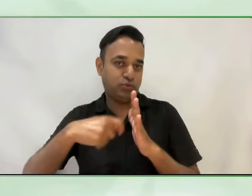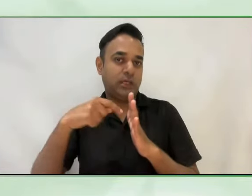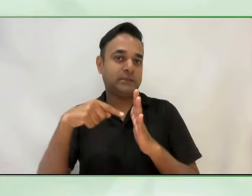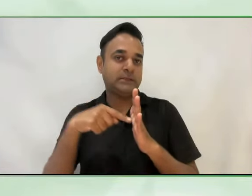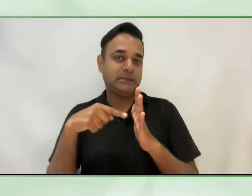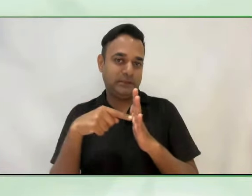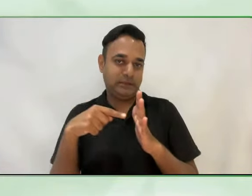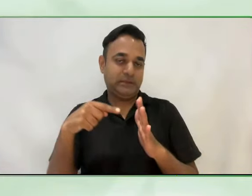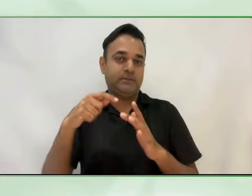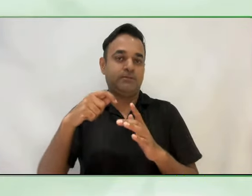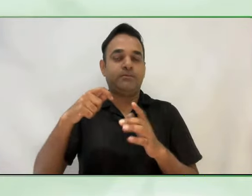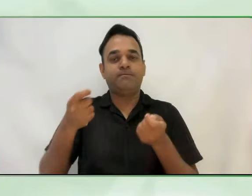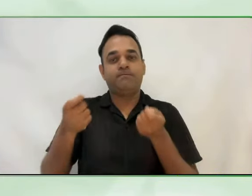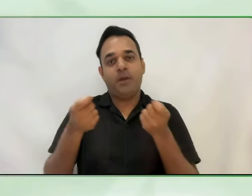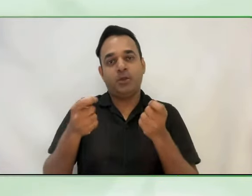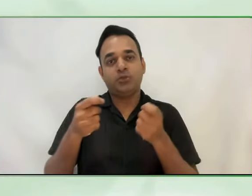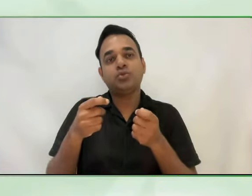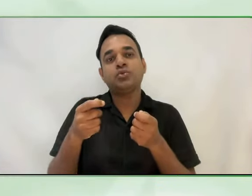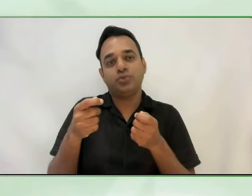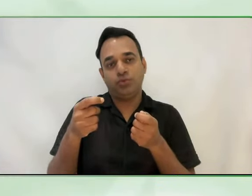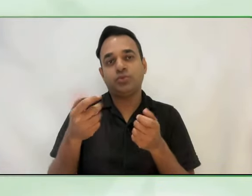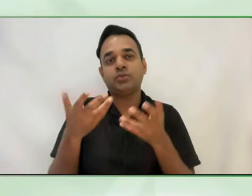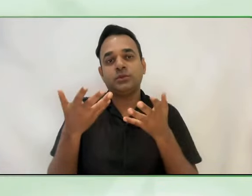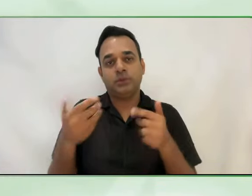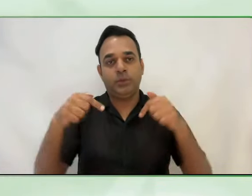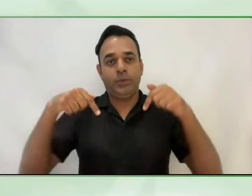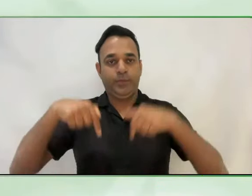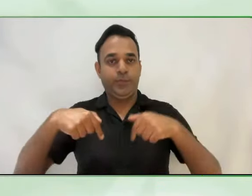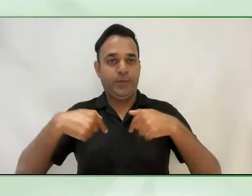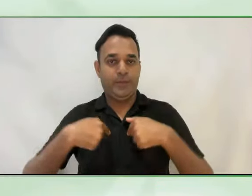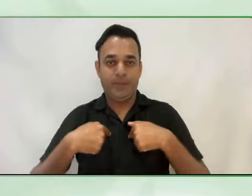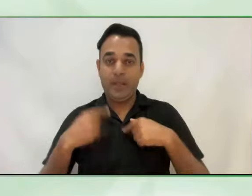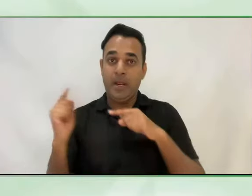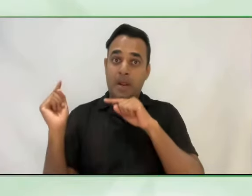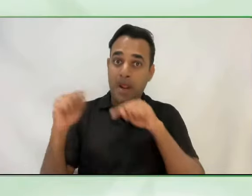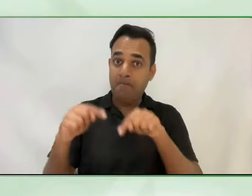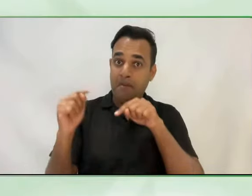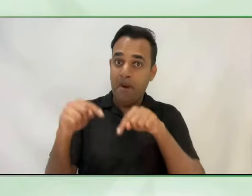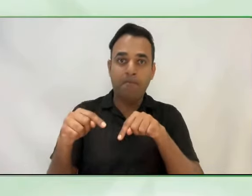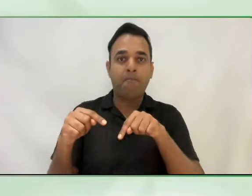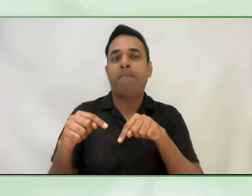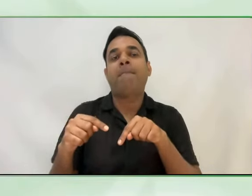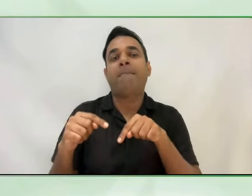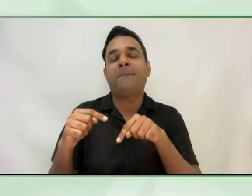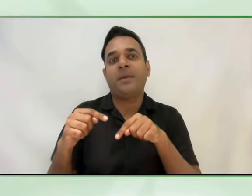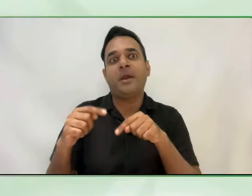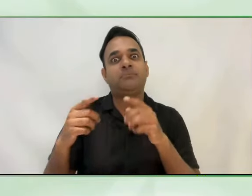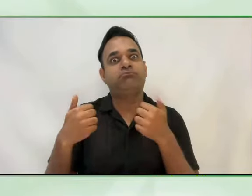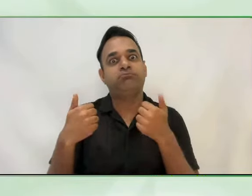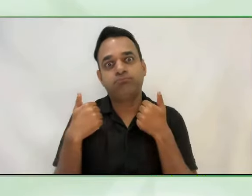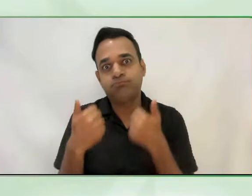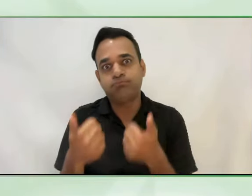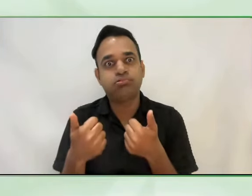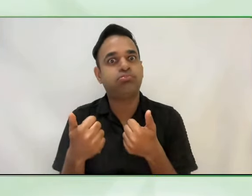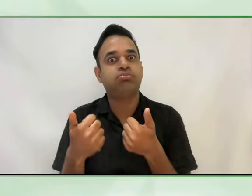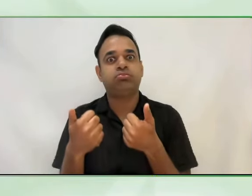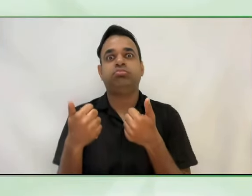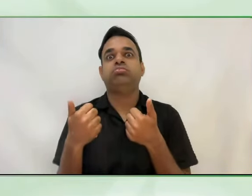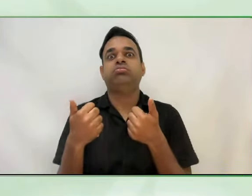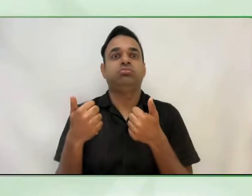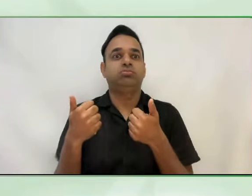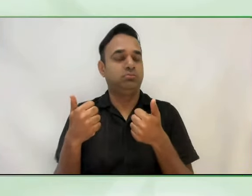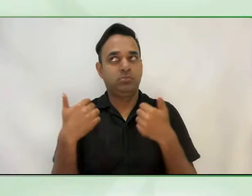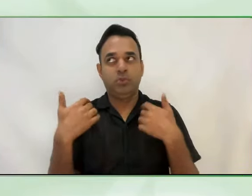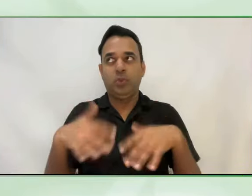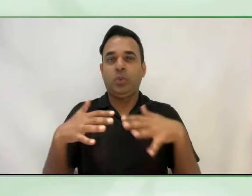be. I used to work with the Jim Foundation in Poland and Autism Europe. And this is how I met this